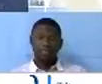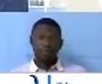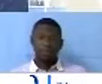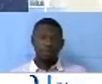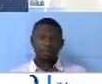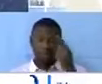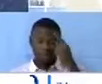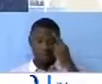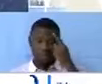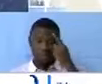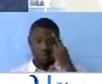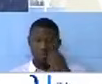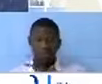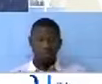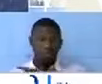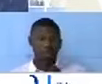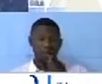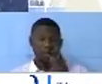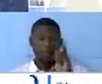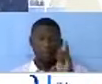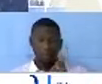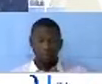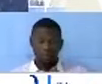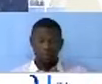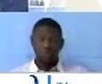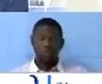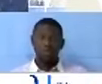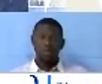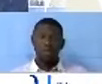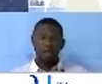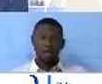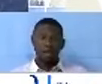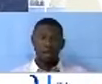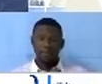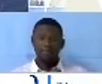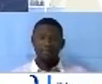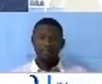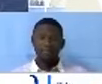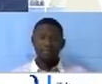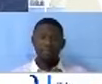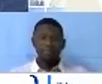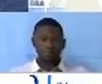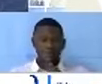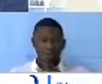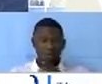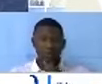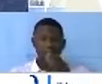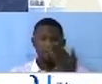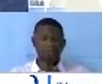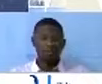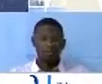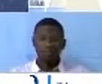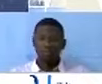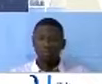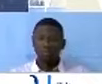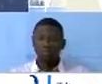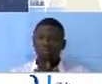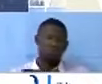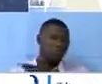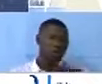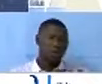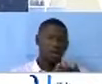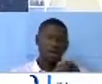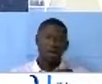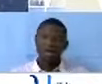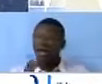they would have, most staff necessarily would have had instructions from somewhere higher? Formal in the moon